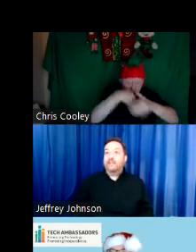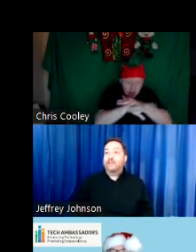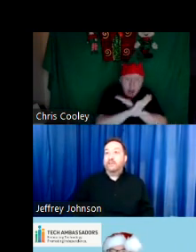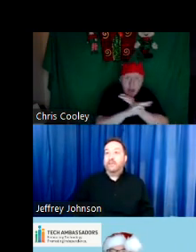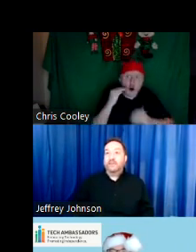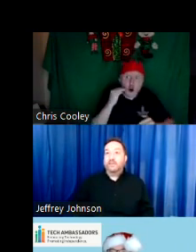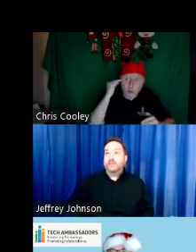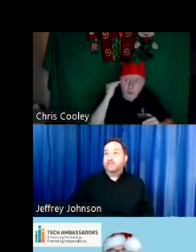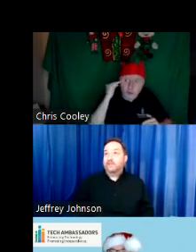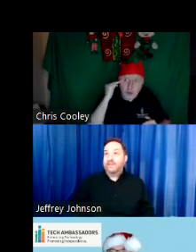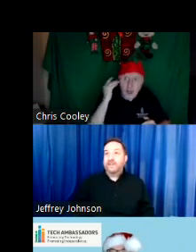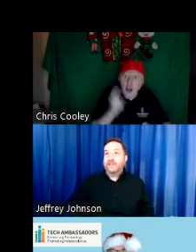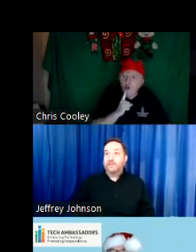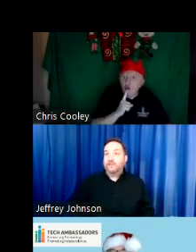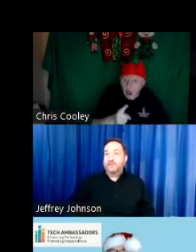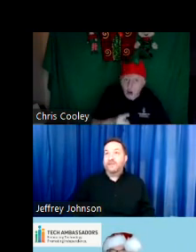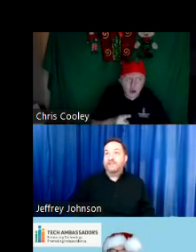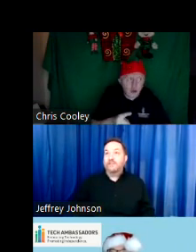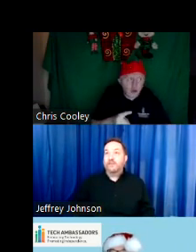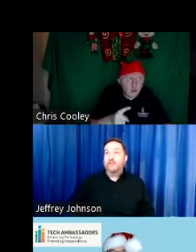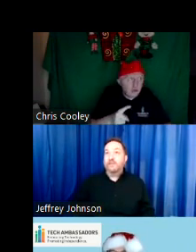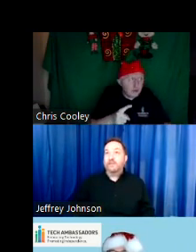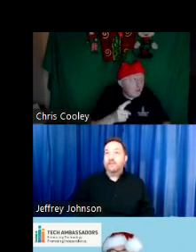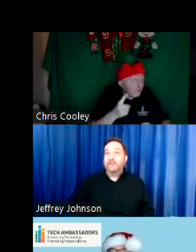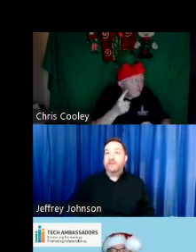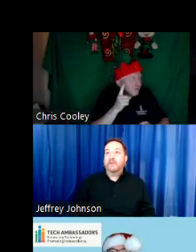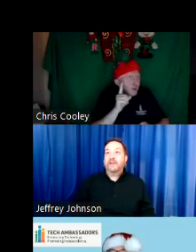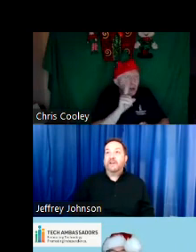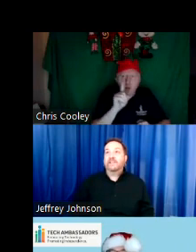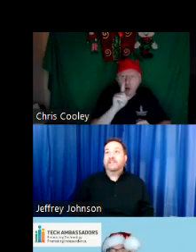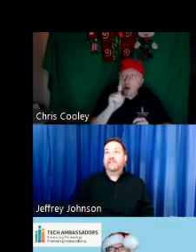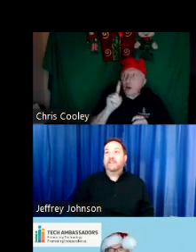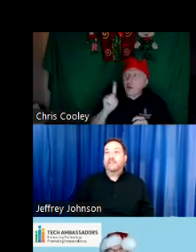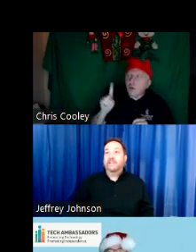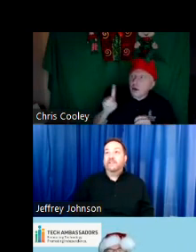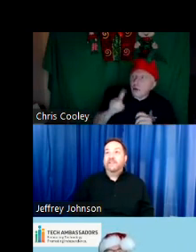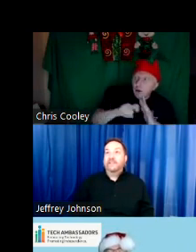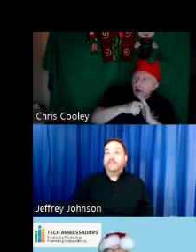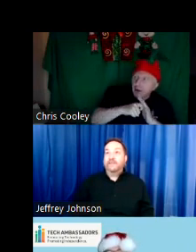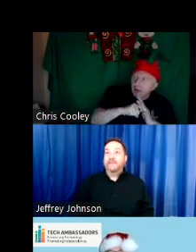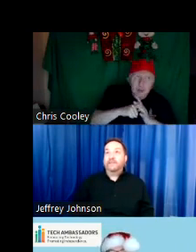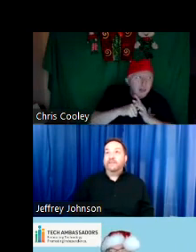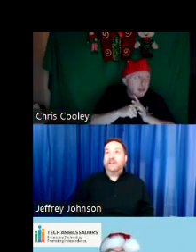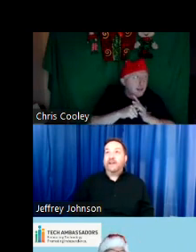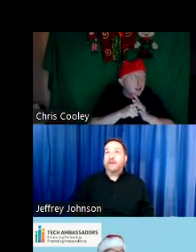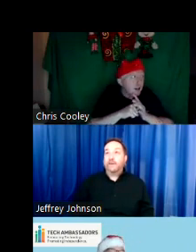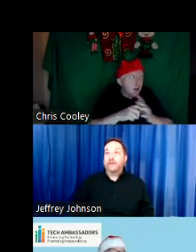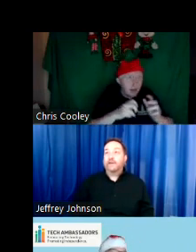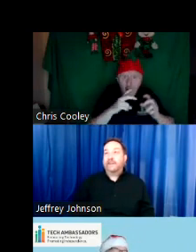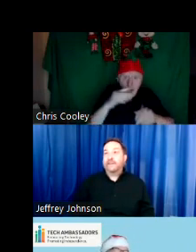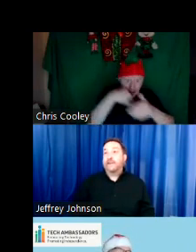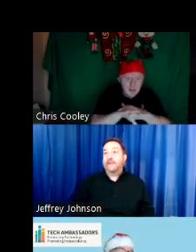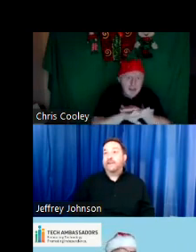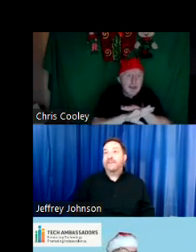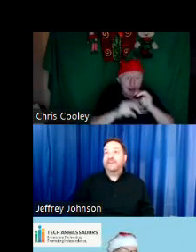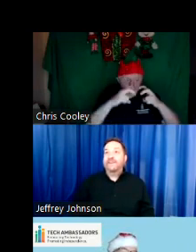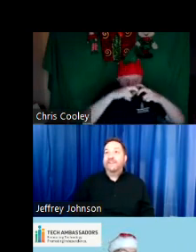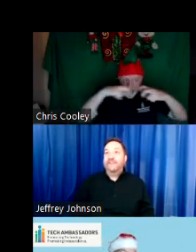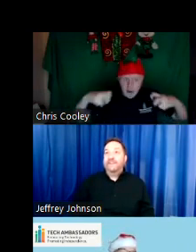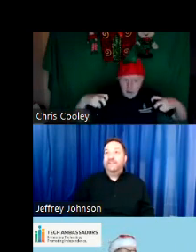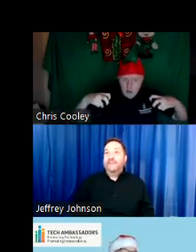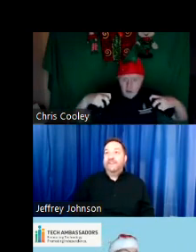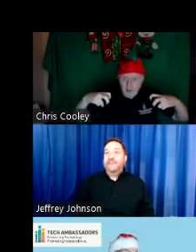Yeah, if you tend to lose your keys in your home, this is a really great idea. So you can find out where your keys are,